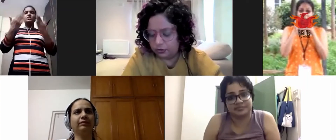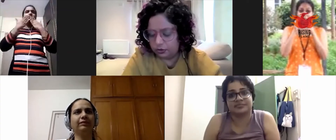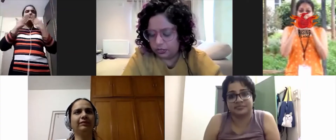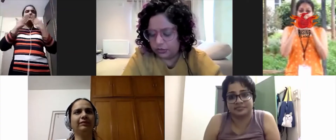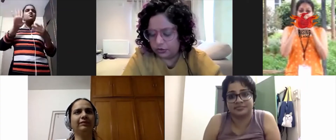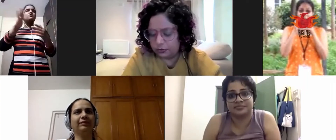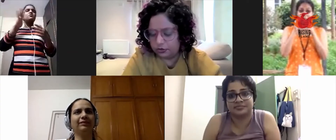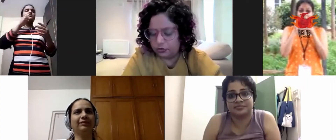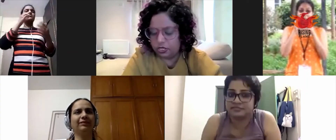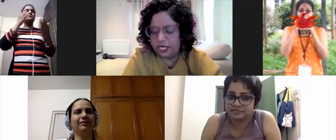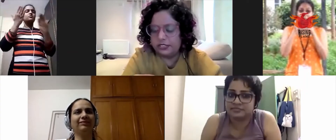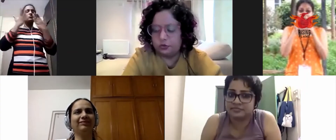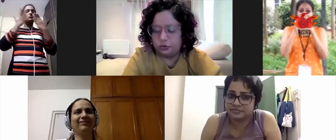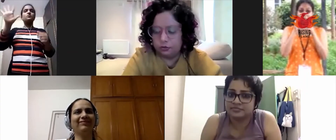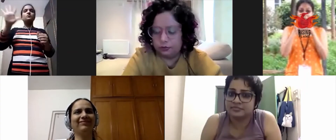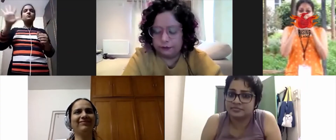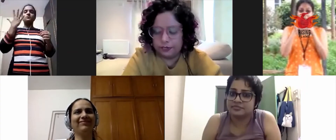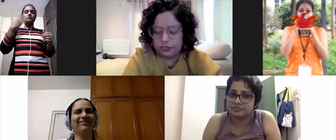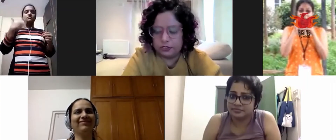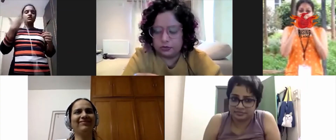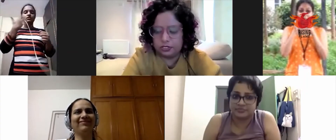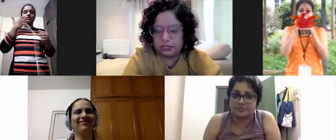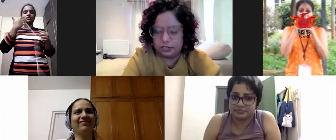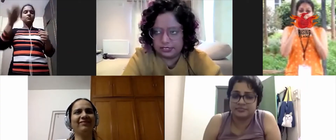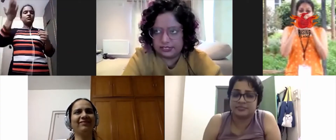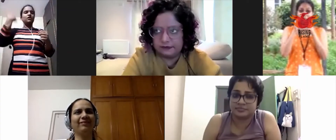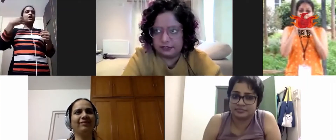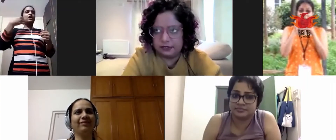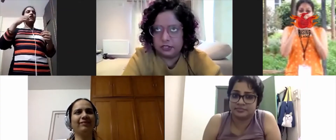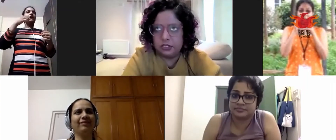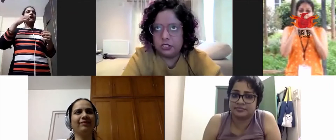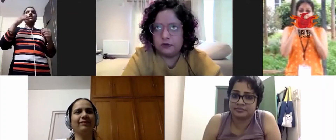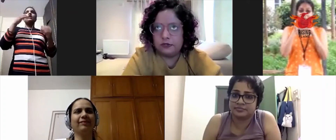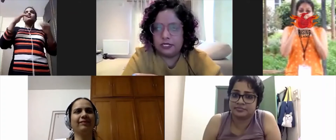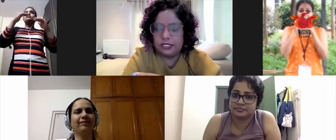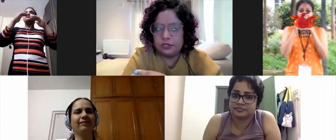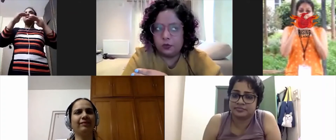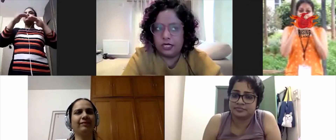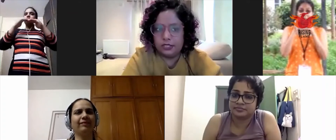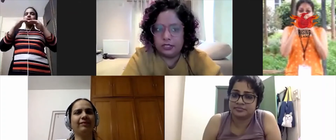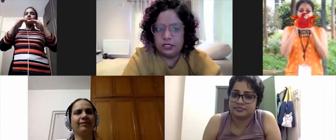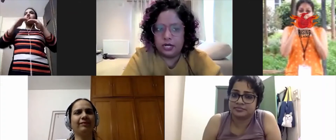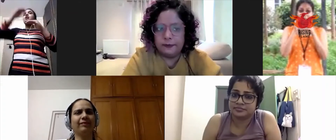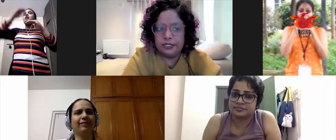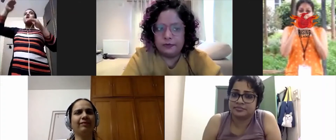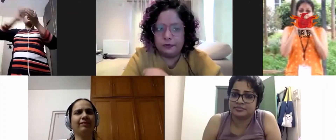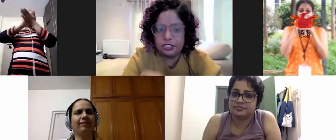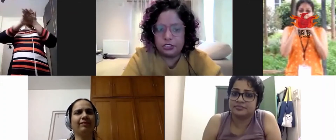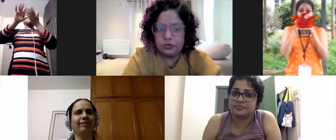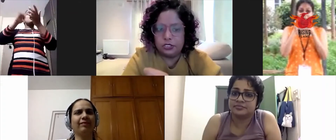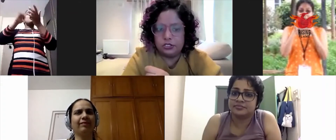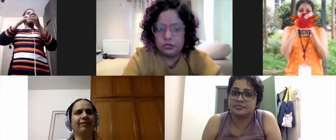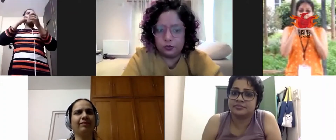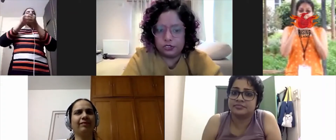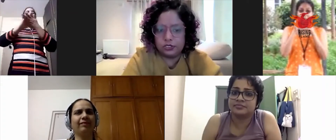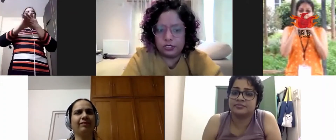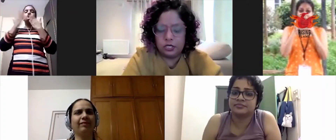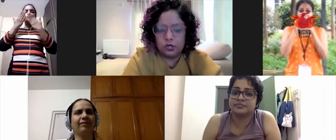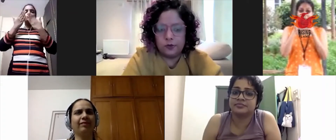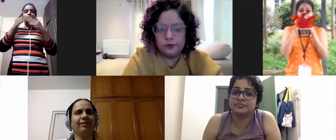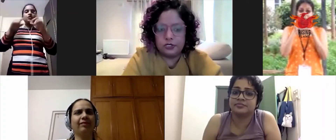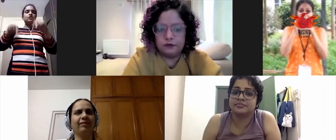usually go in our school, we used to go to high school, from middle school to high school in 7th. So the next 1 year, I made meticulous